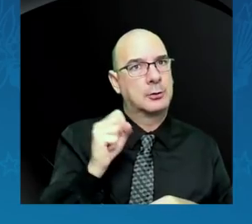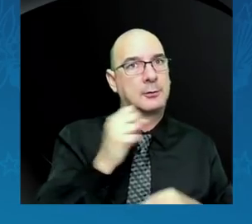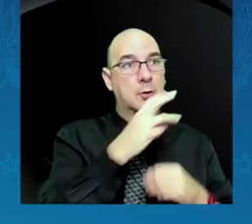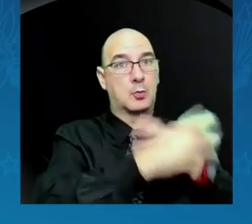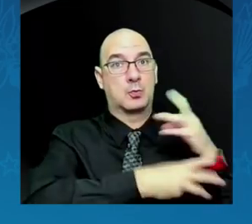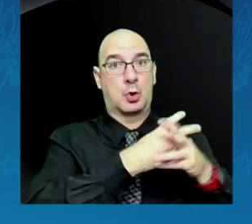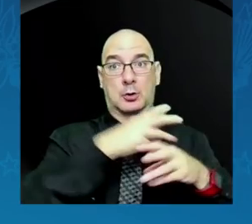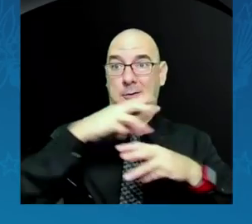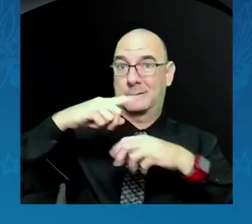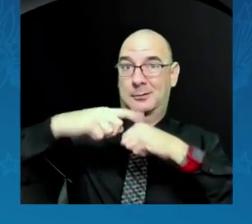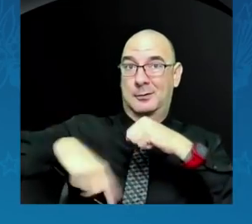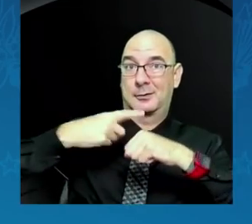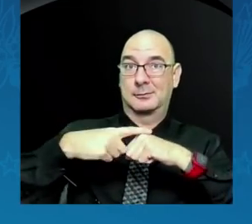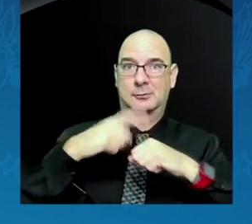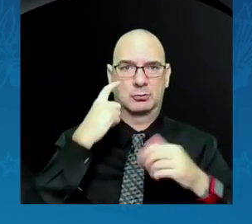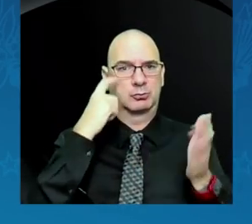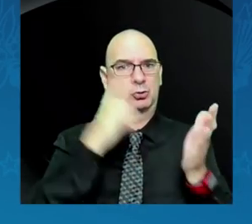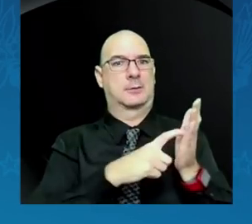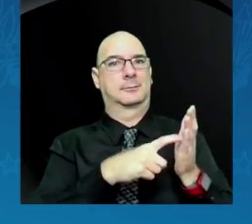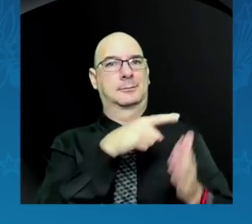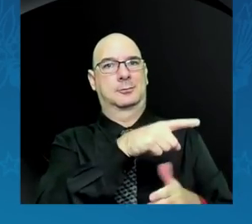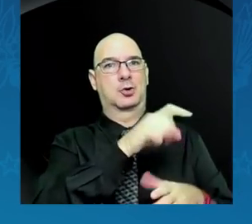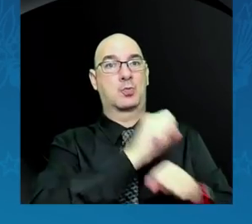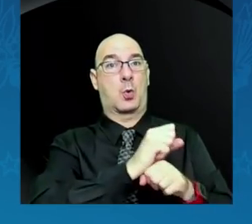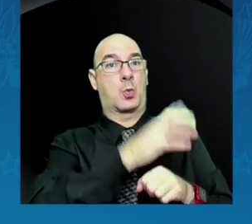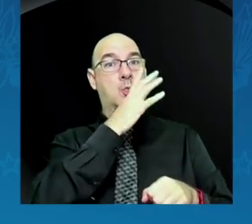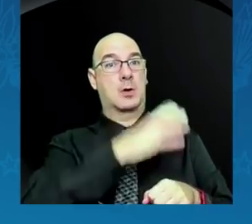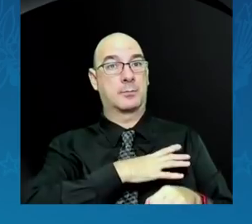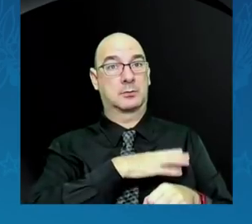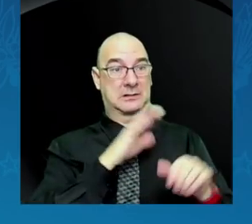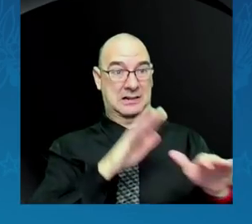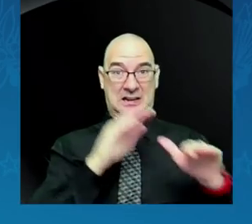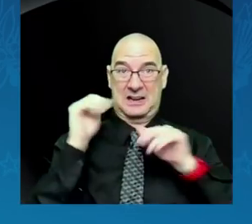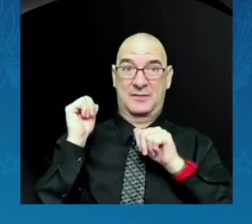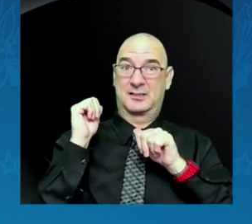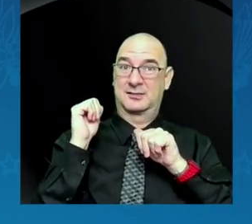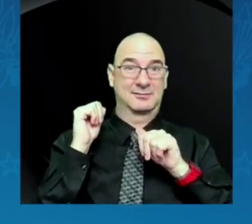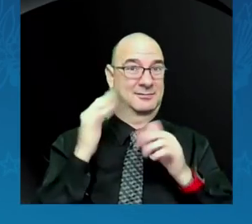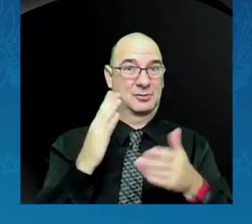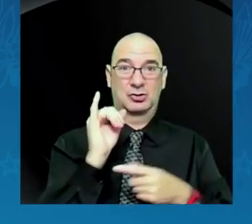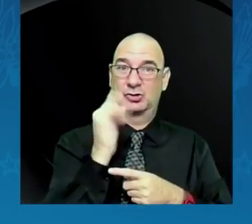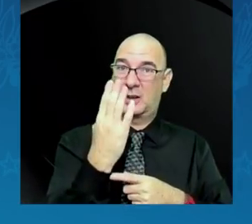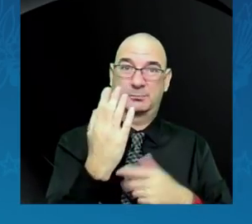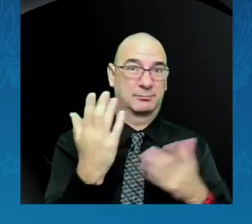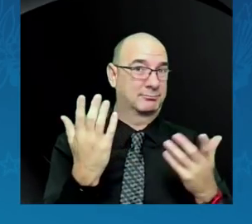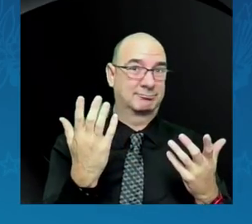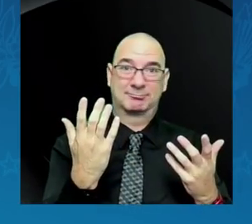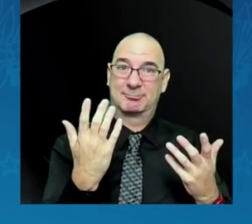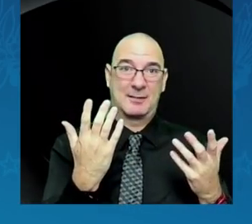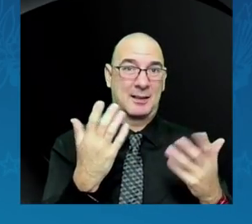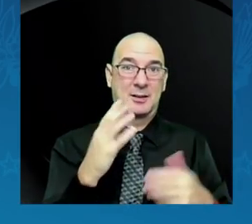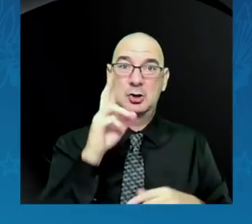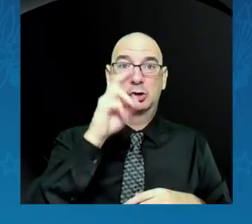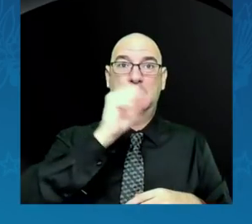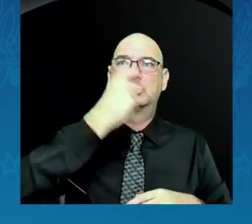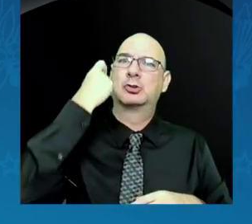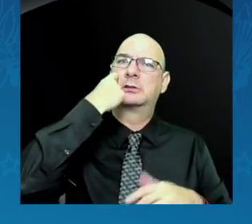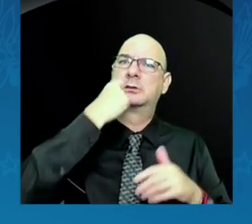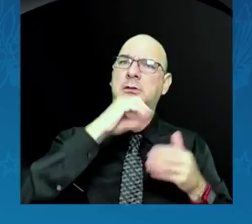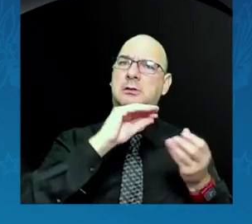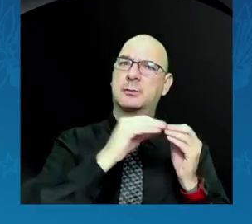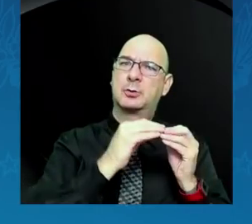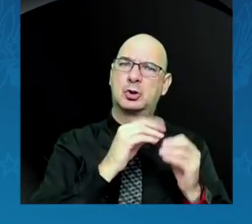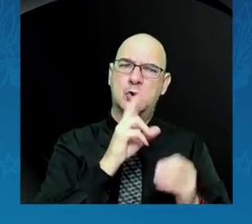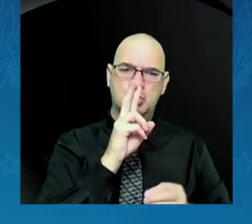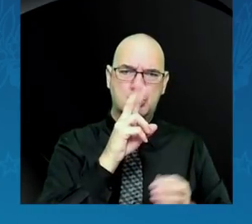because of the pandemic, leave the workforce. At the rate in the United States, the most recent number I saw is somewhere around 2 million women have left the workforce.